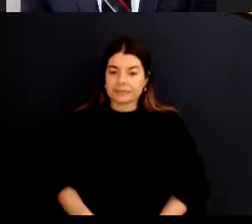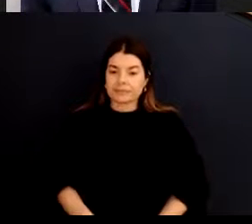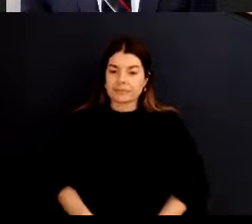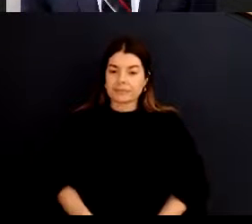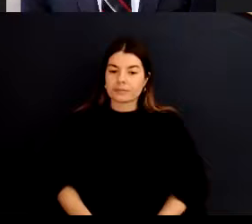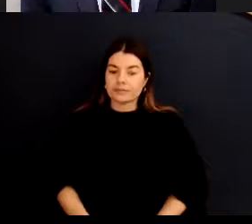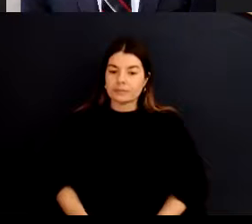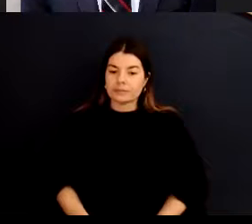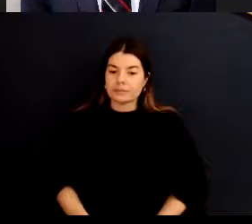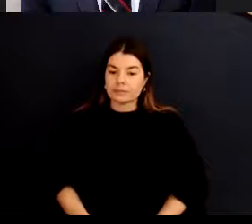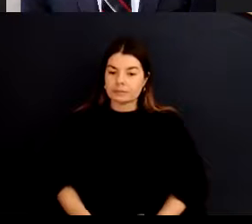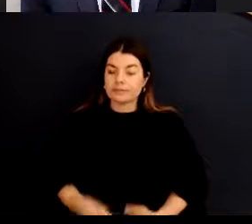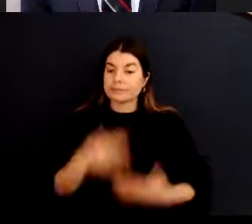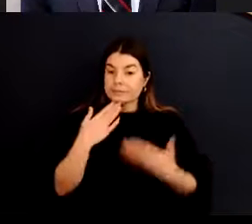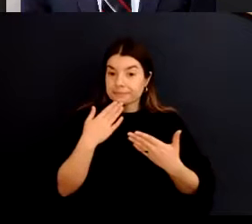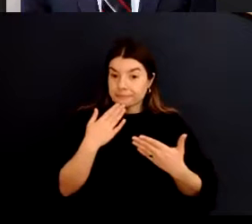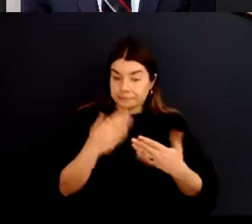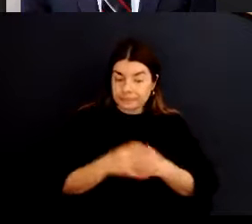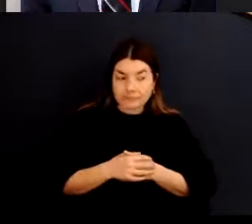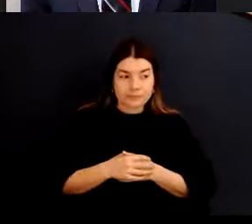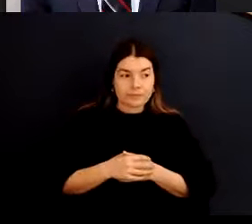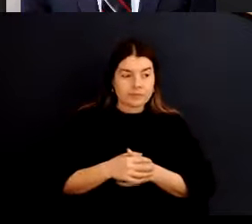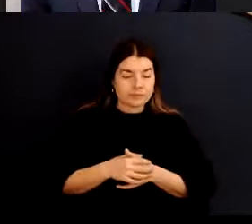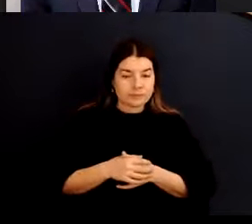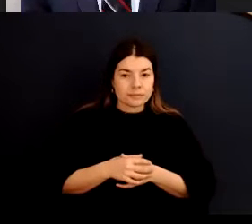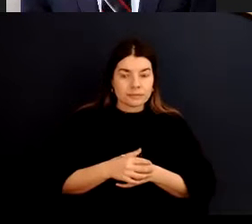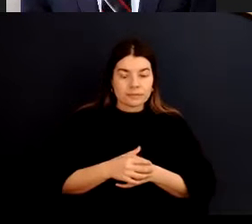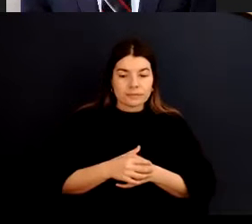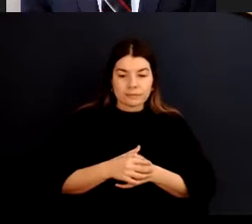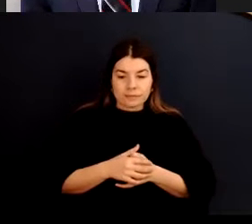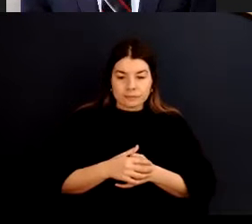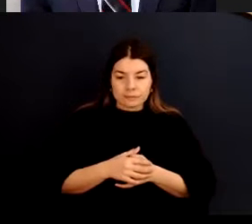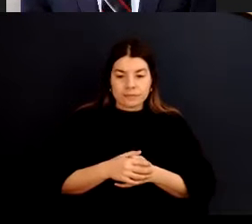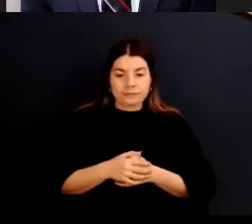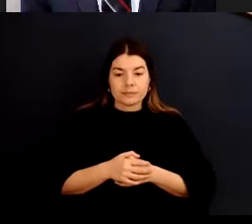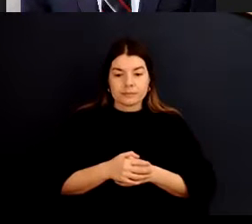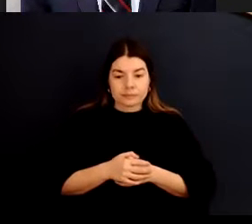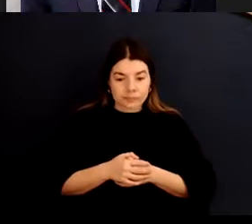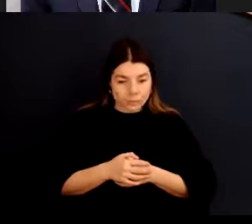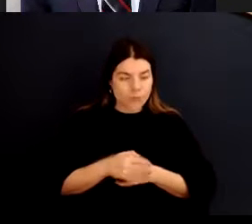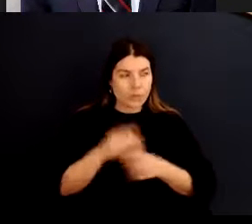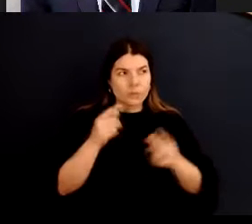Yes, ma'am. Thank you. So what is being done to educate the community?